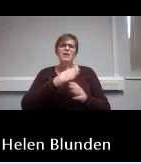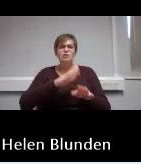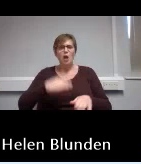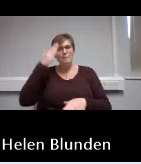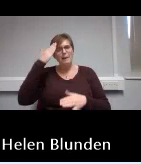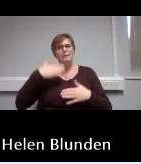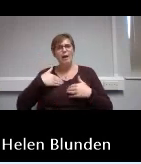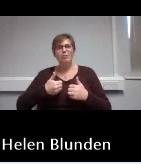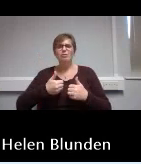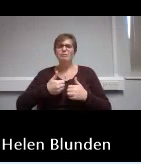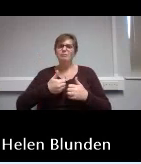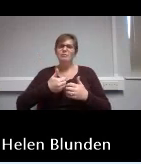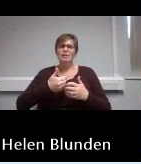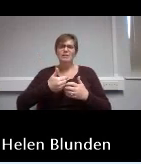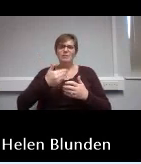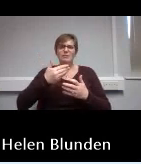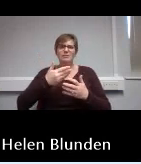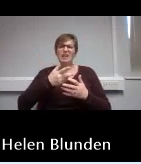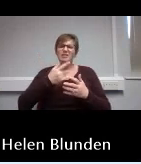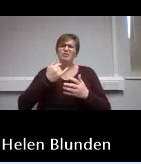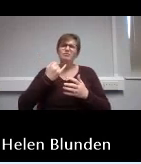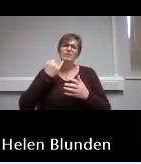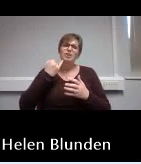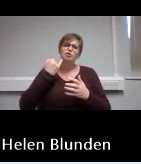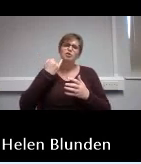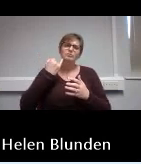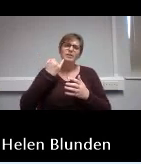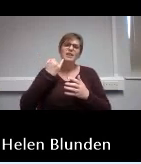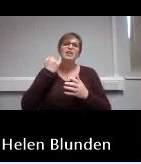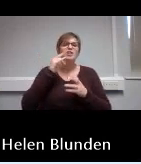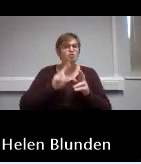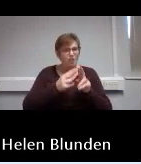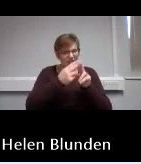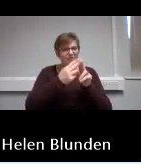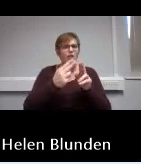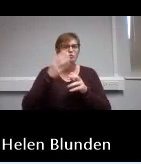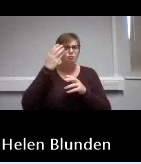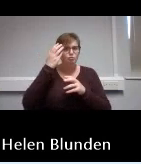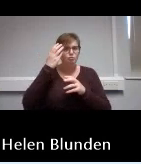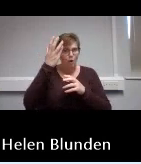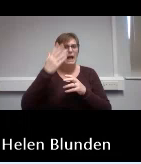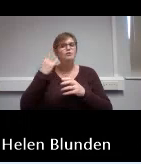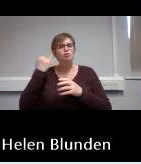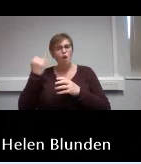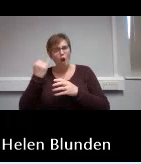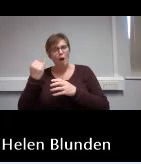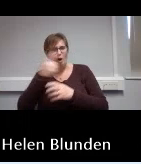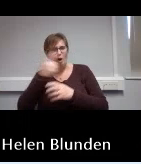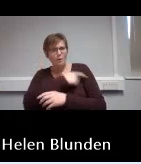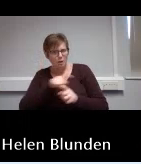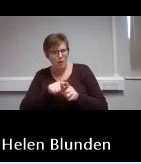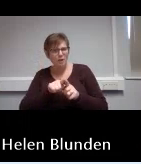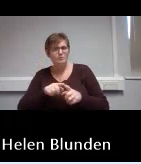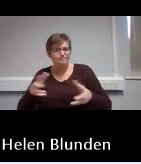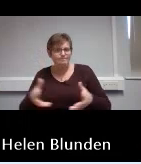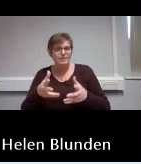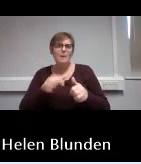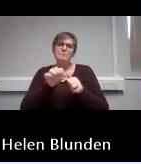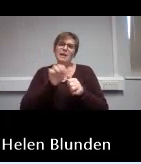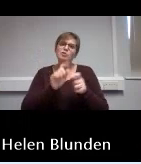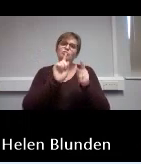at Derbyshire Healthcare and at Chesterfield Royal, to include a more robust 24/7 response and